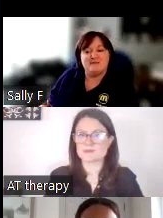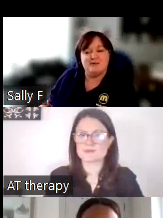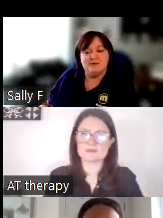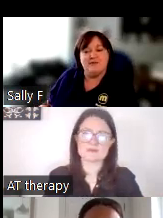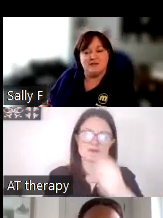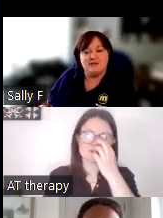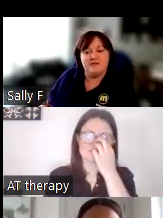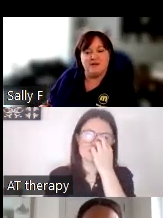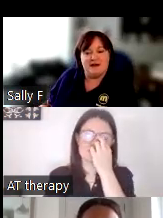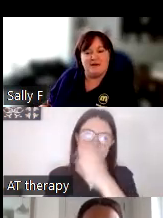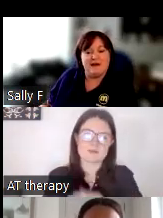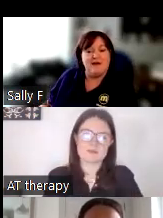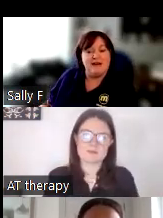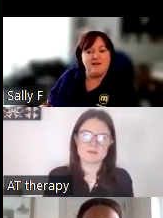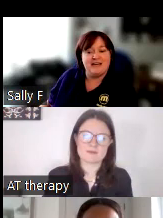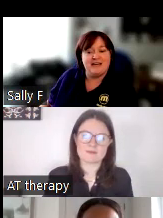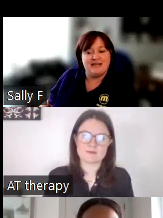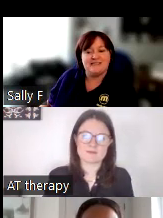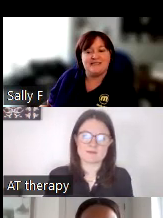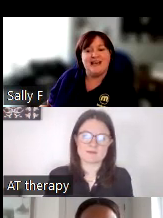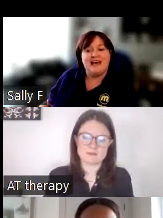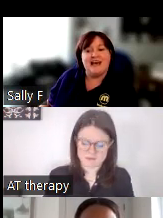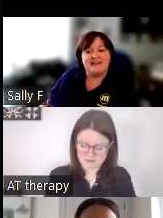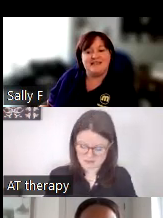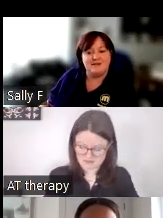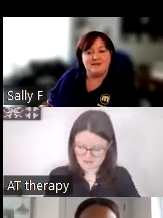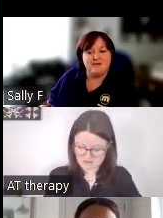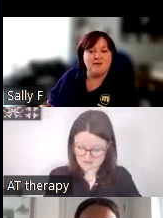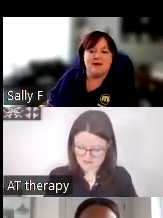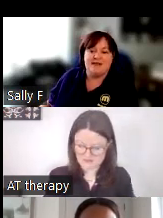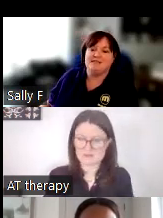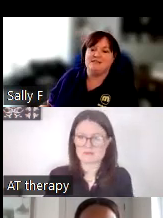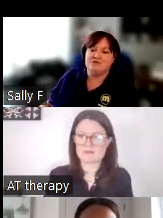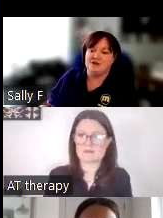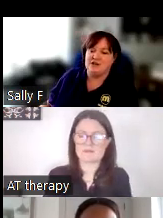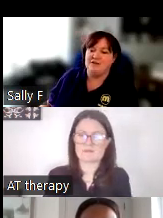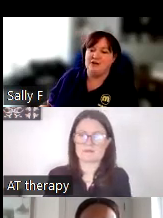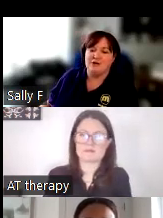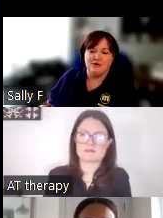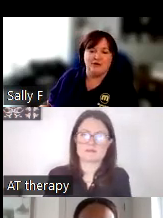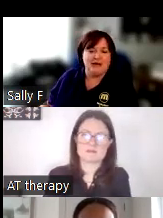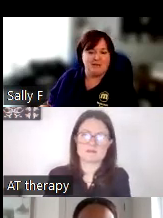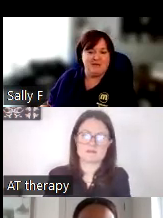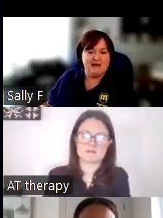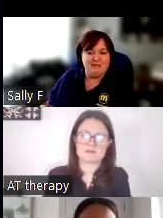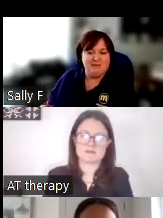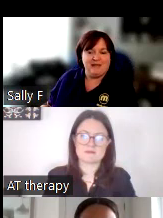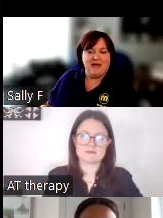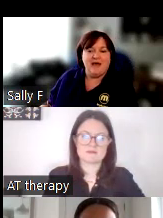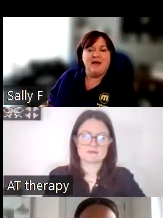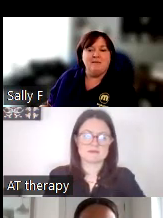identified a small functional vocabulary of everyday needs, and these help to form the basis and structure of the core